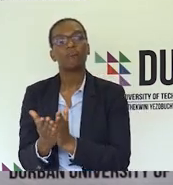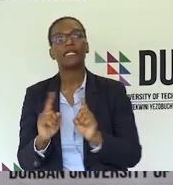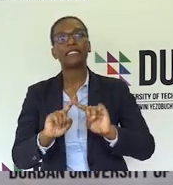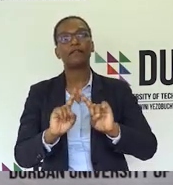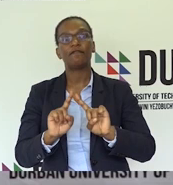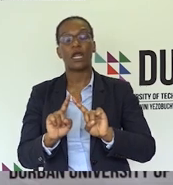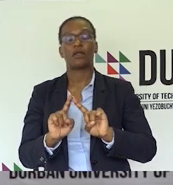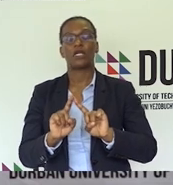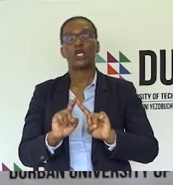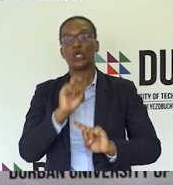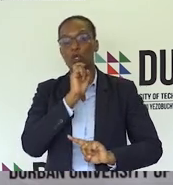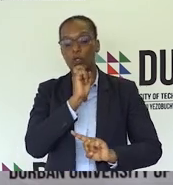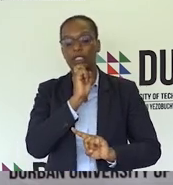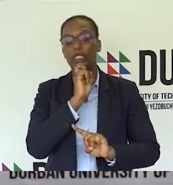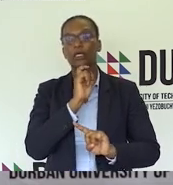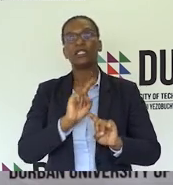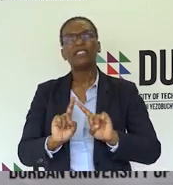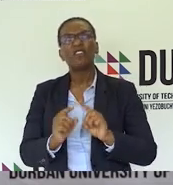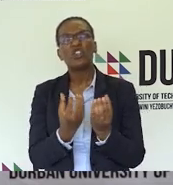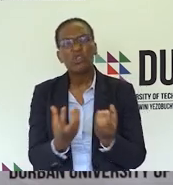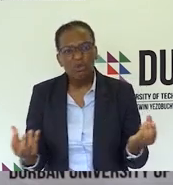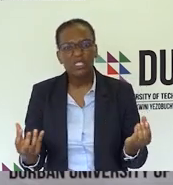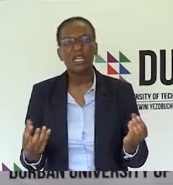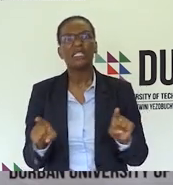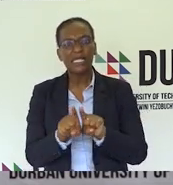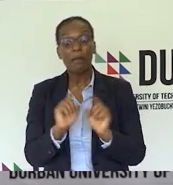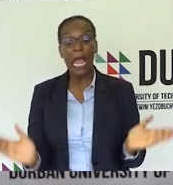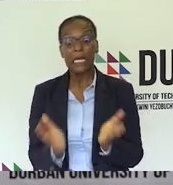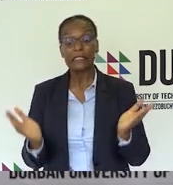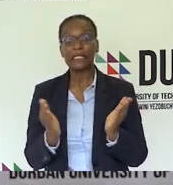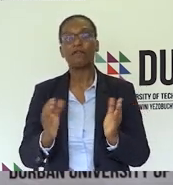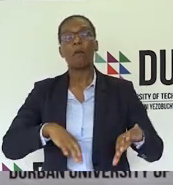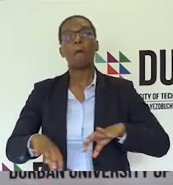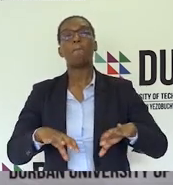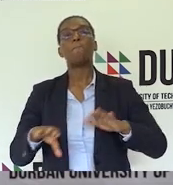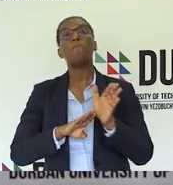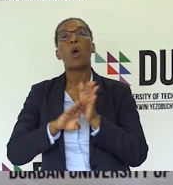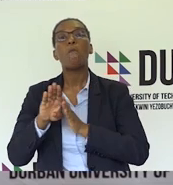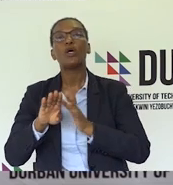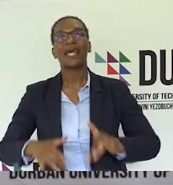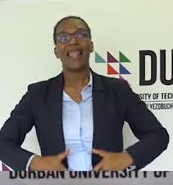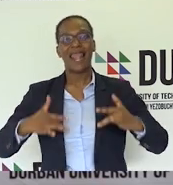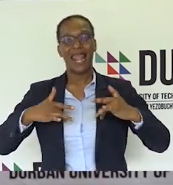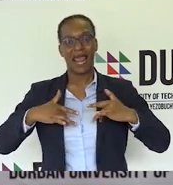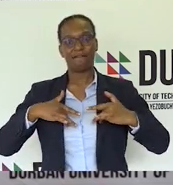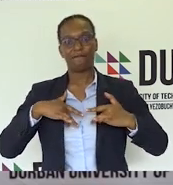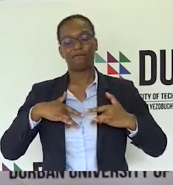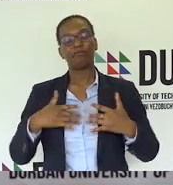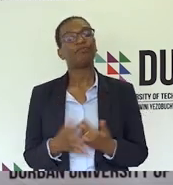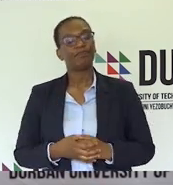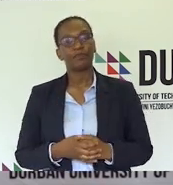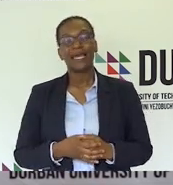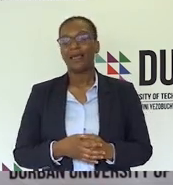the integration of different missions, and we actively promote lifelong learning. It is so